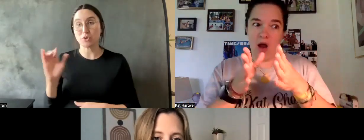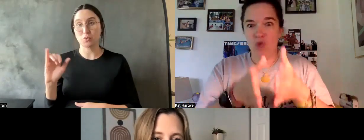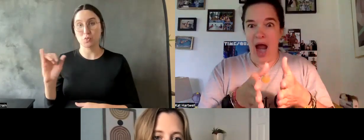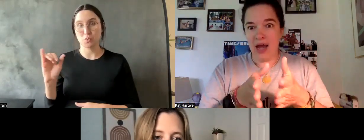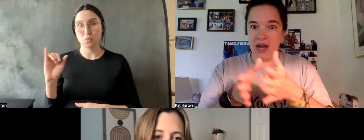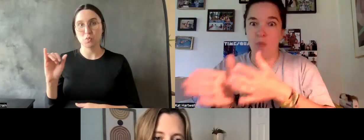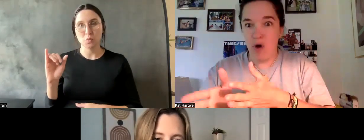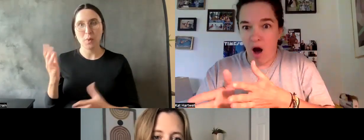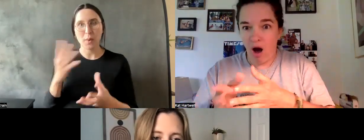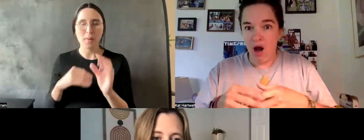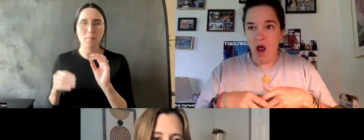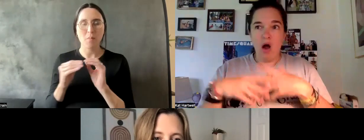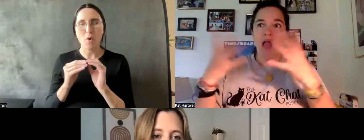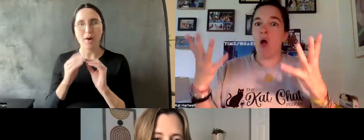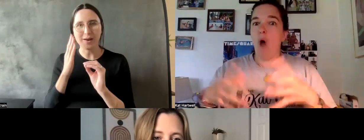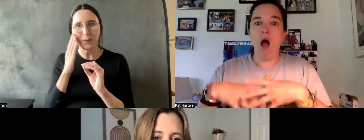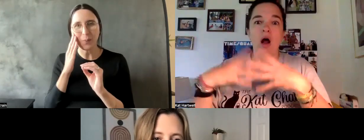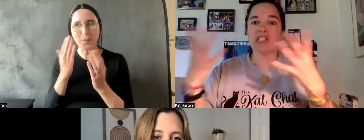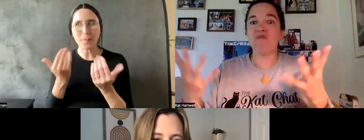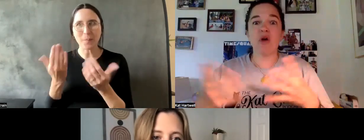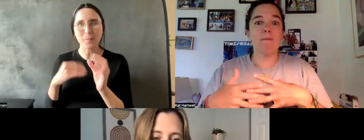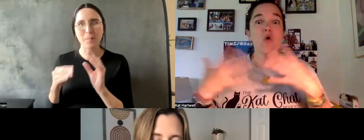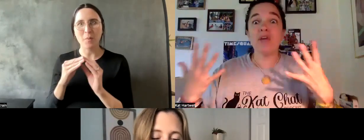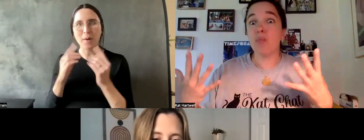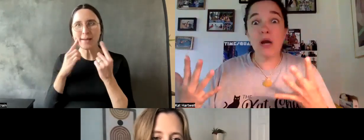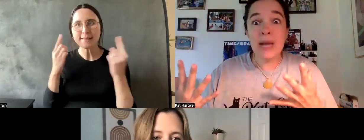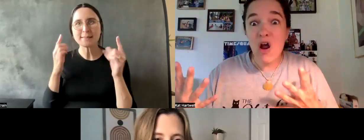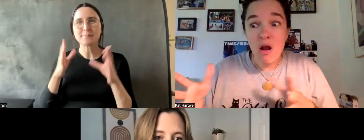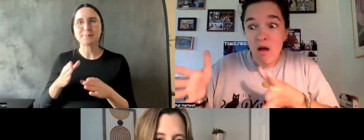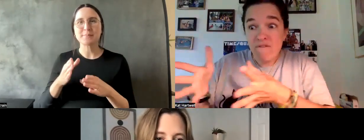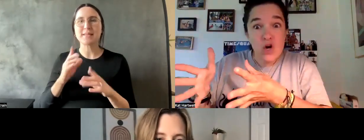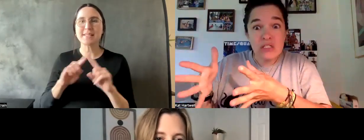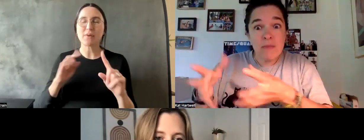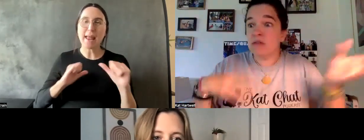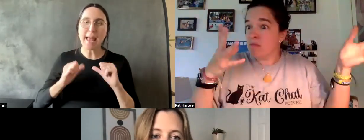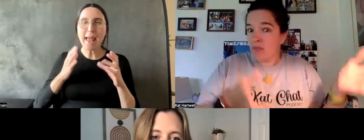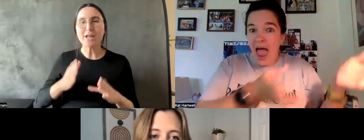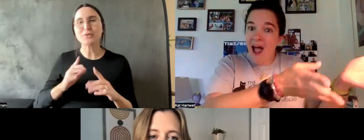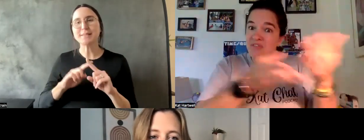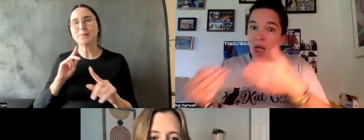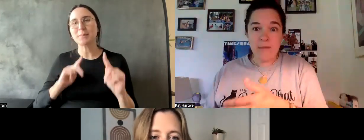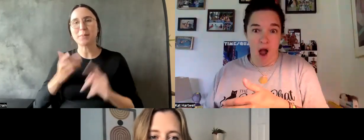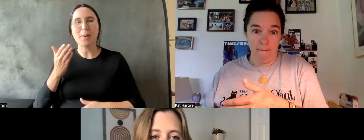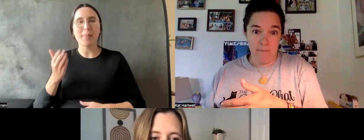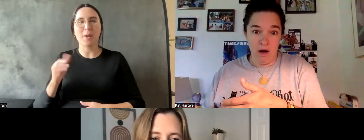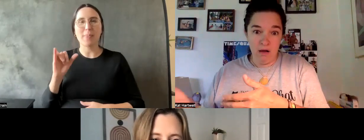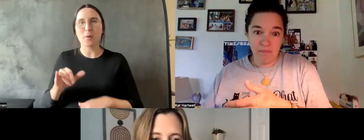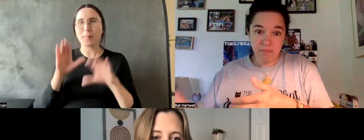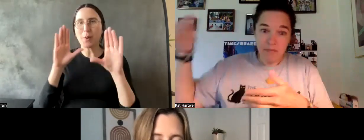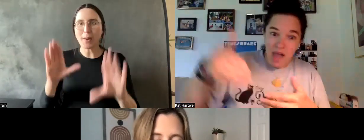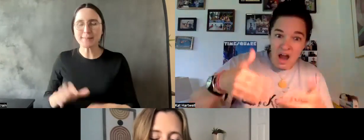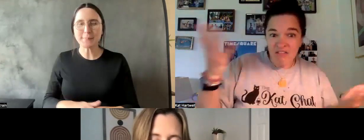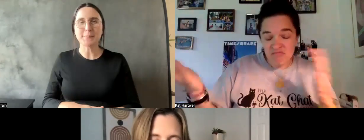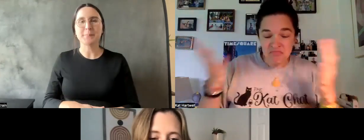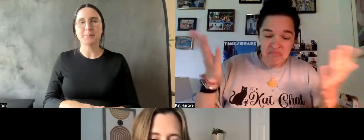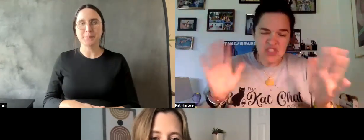man, right? Right. The book, Yeah. different movie premiere for Christmas. Have them come.